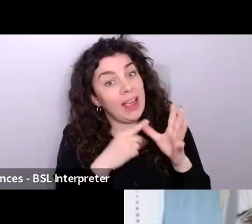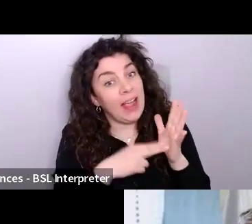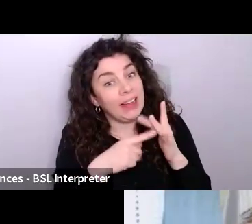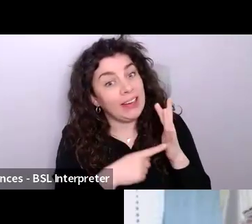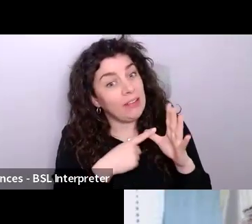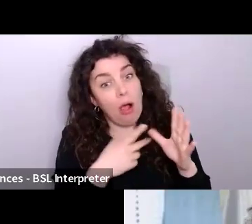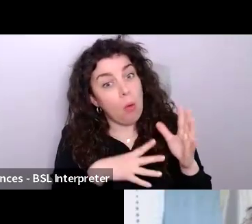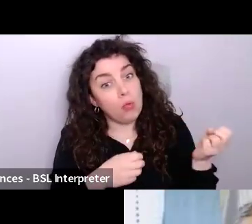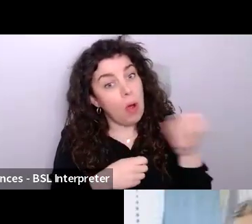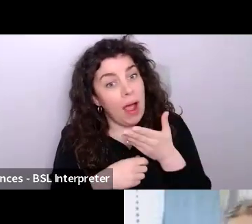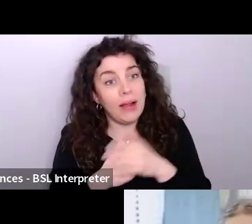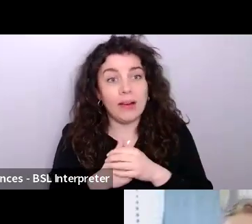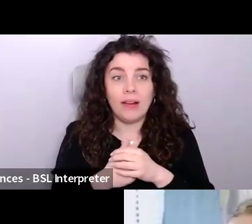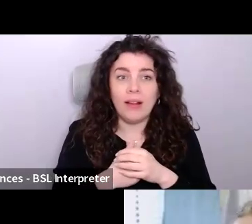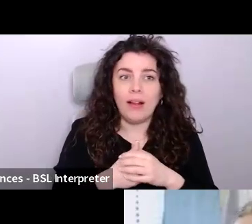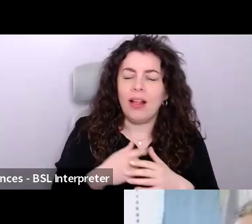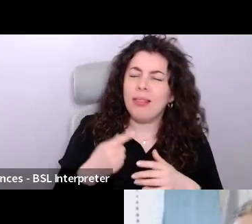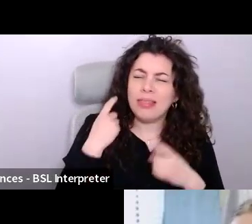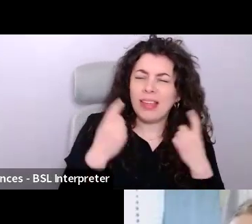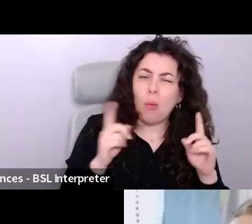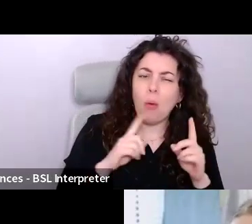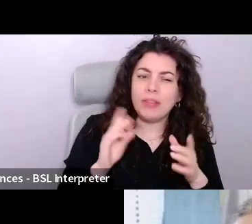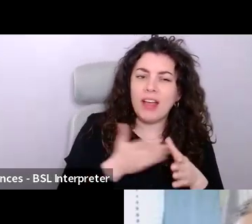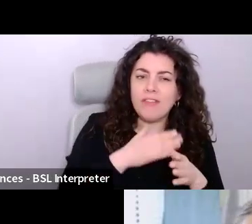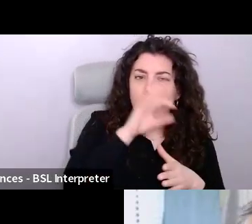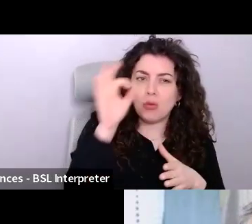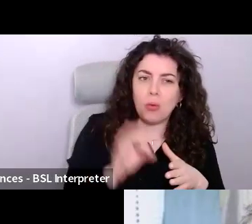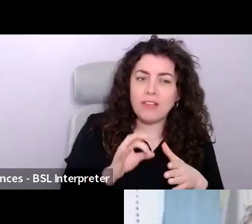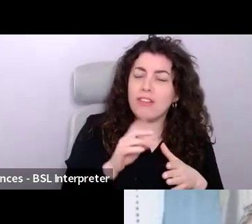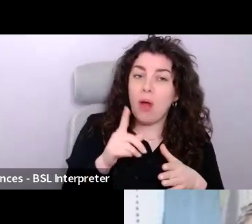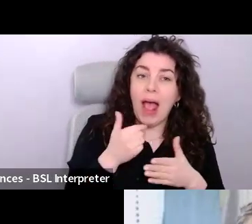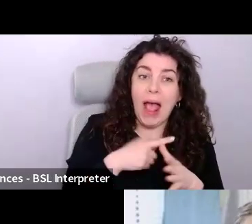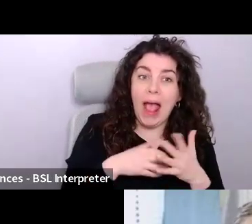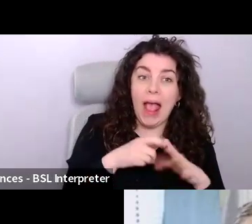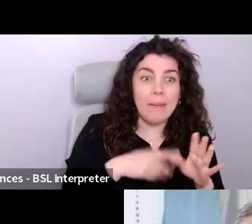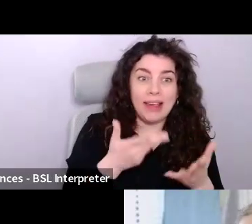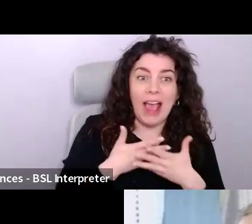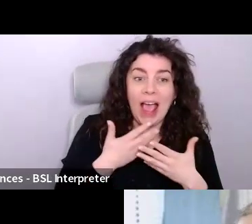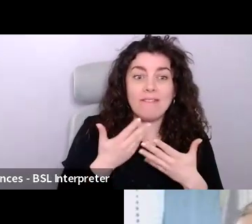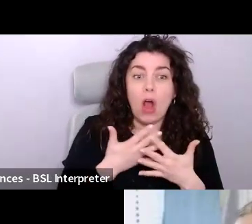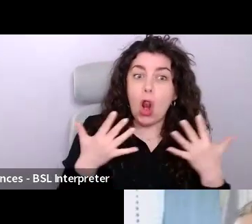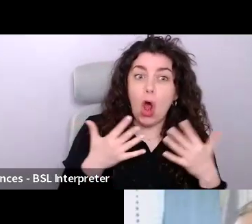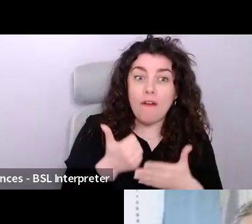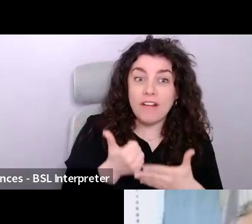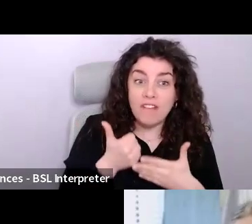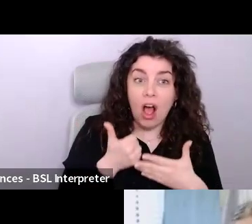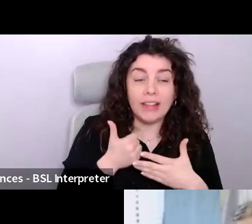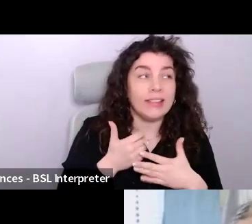Just thinking, what was the original question? Because Amy said so much helpful advice. Gone off on a tangent,